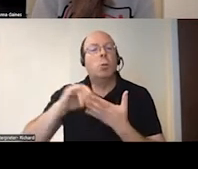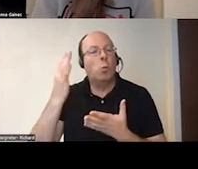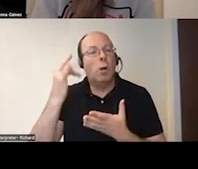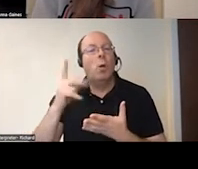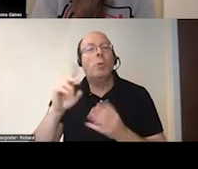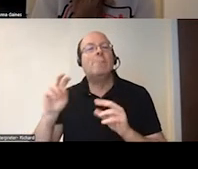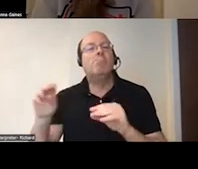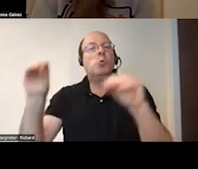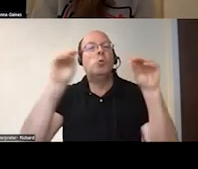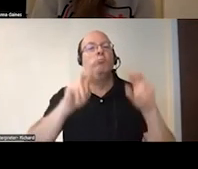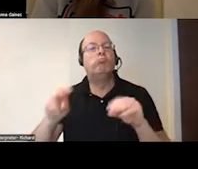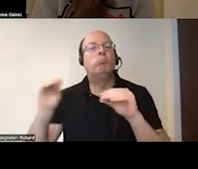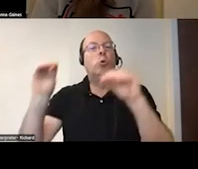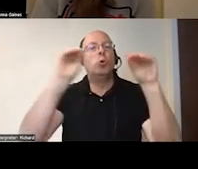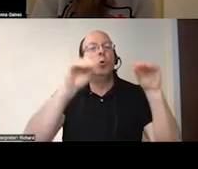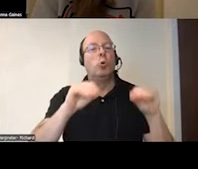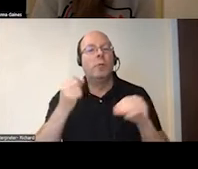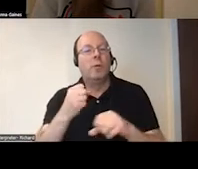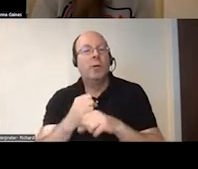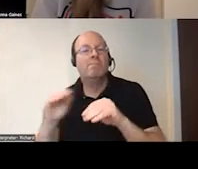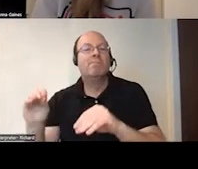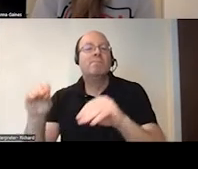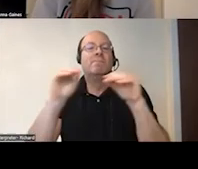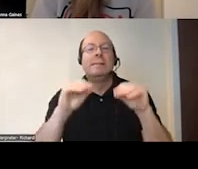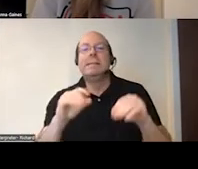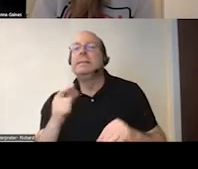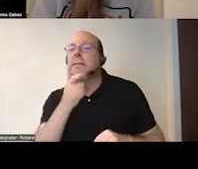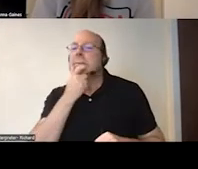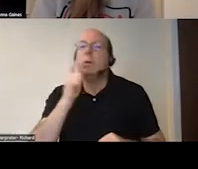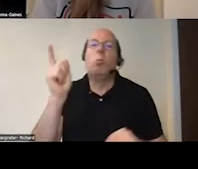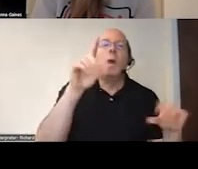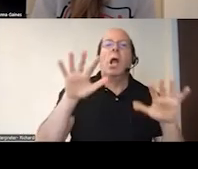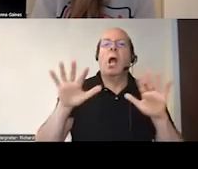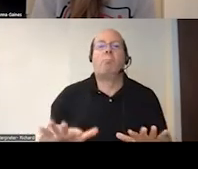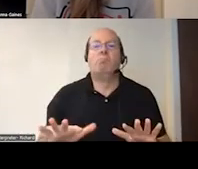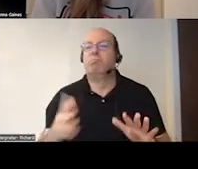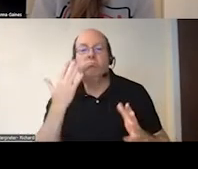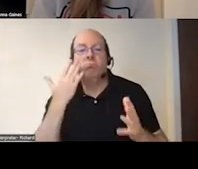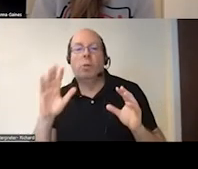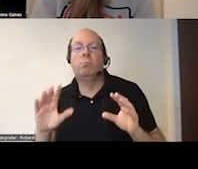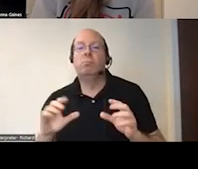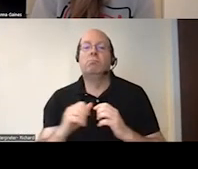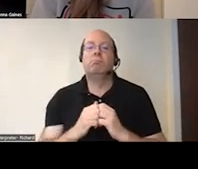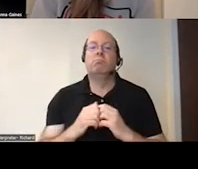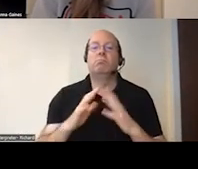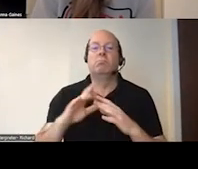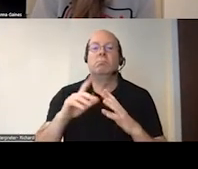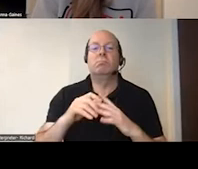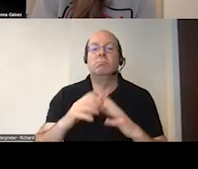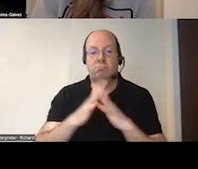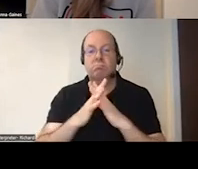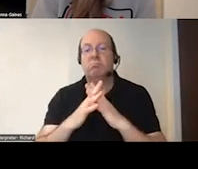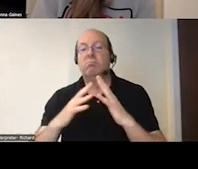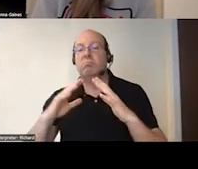moved around for a few years, and we weren't sure where we wanted to settle to start a family, which was really important to